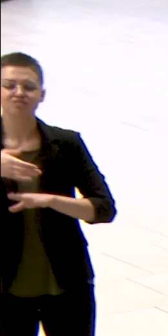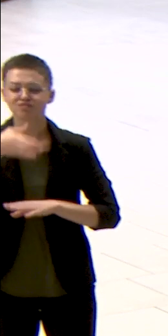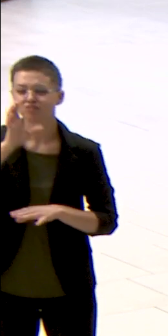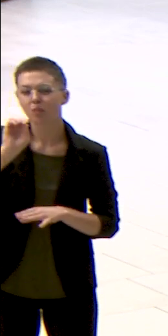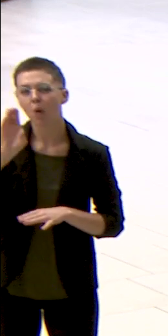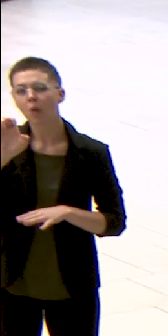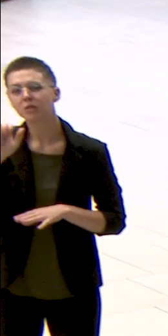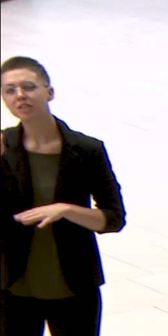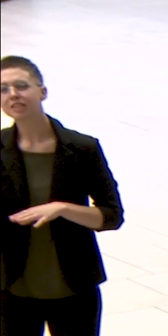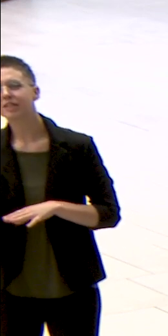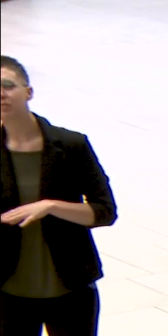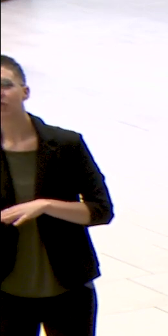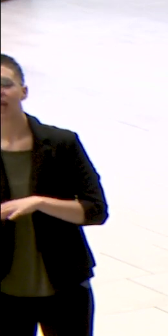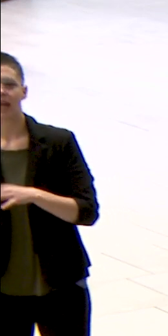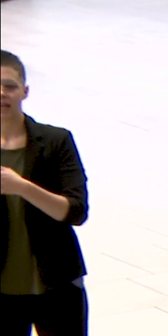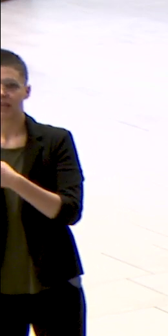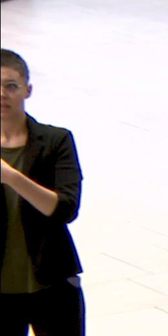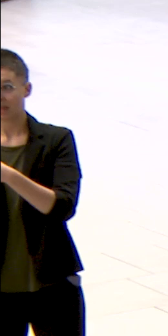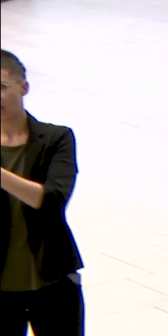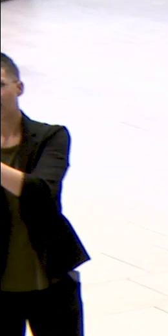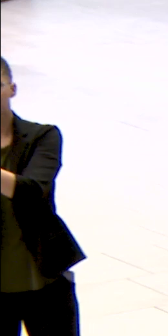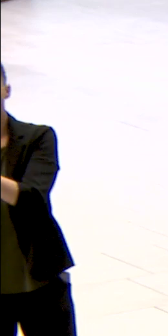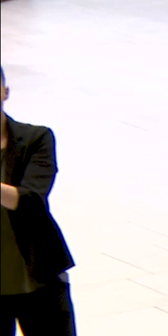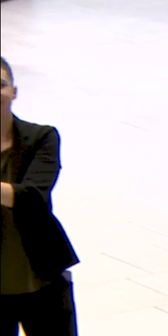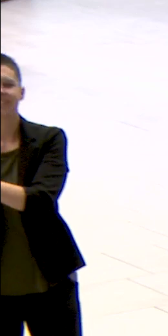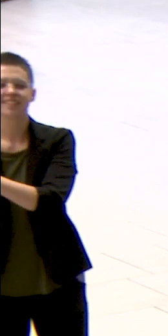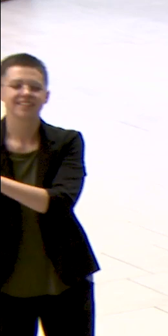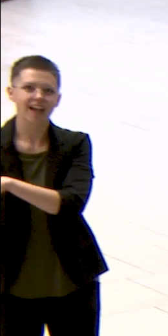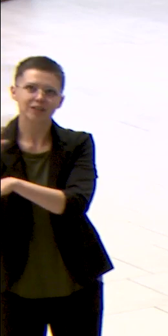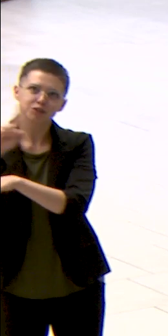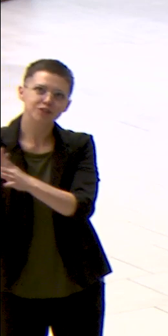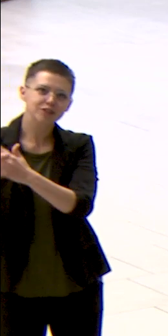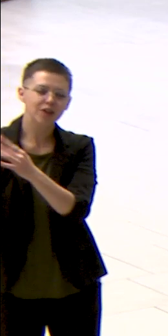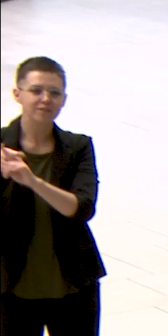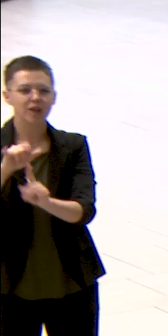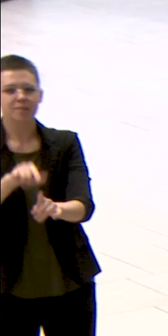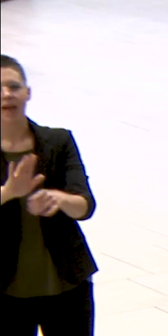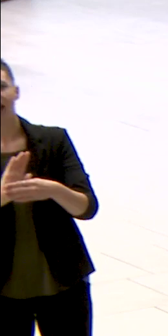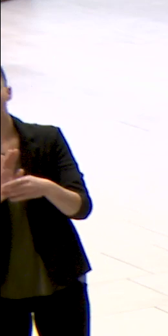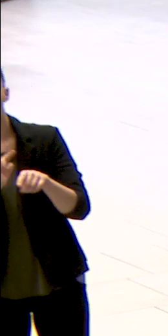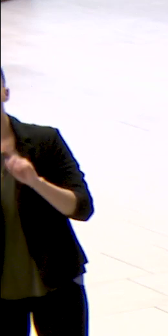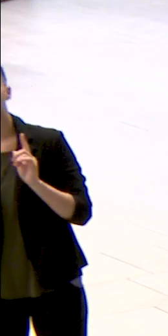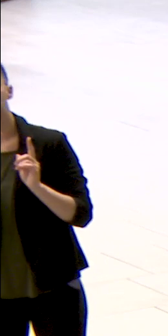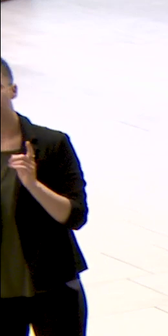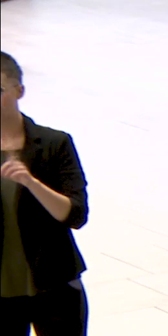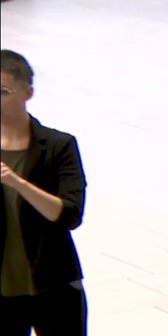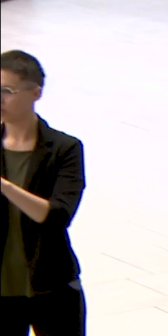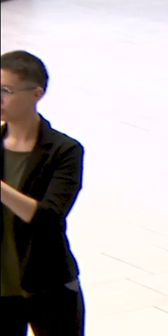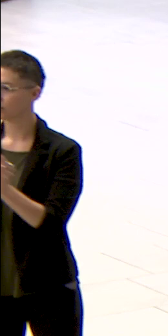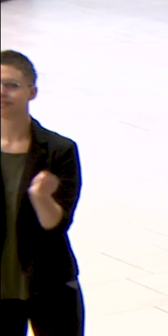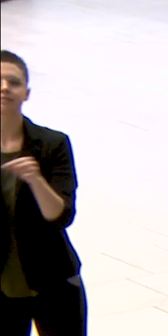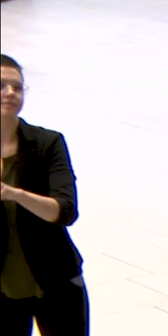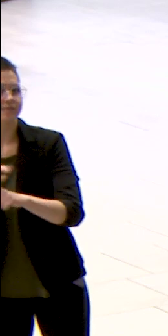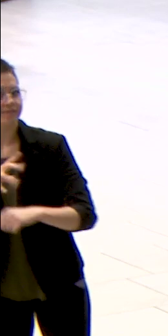Spray. And then it became a commercial and everything else after that. But I think it was a really good example of the cross-cultural impact, right? The cross-cultural appeal that had.